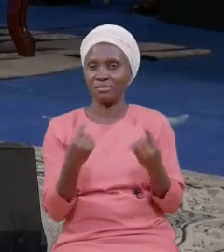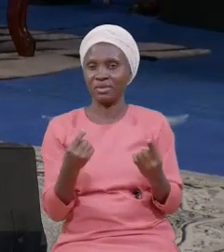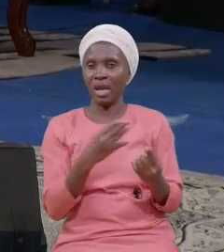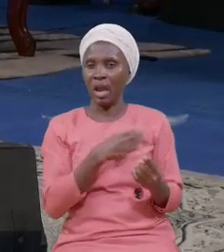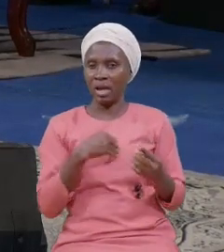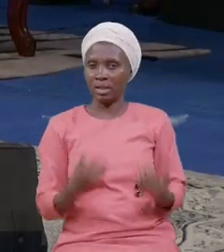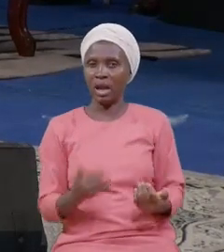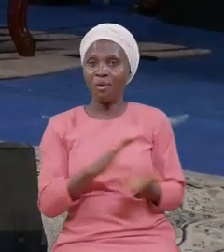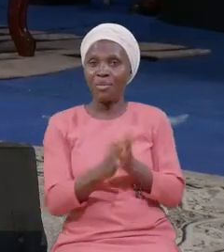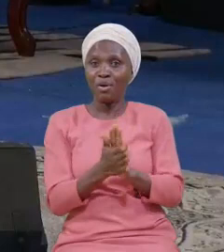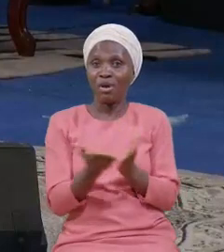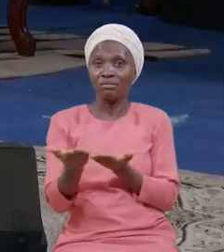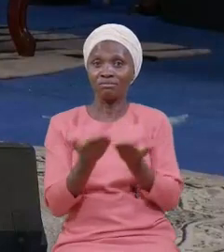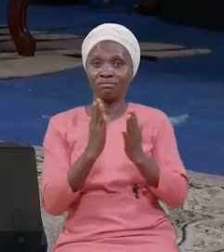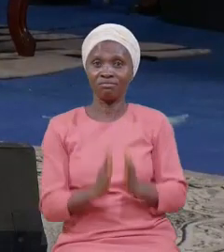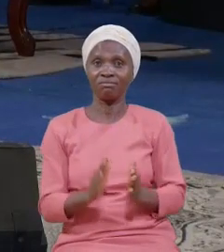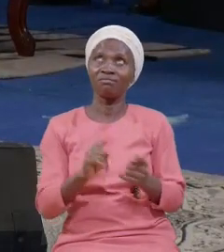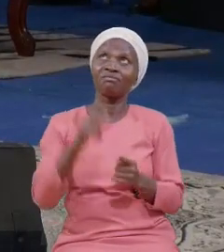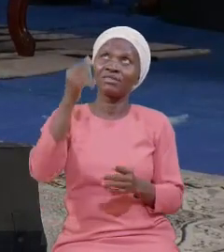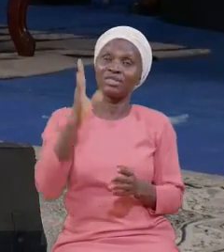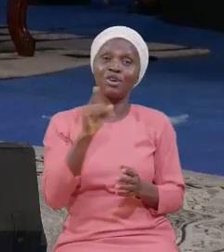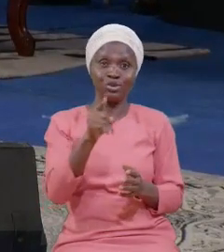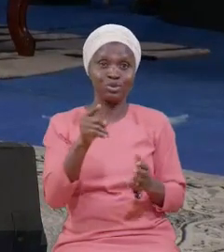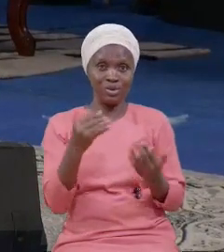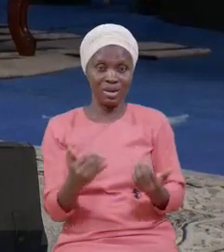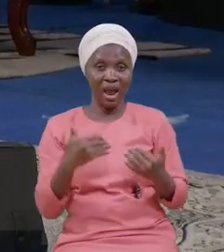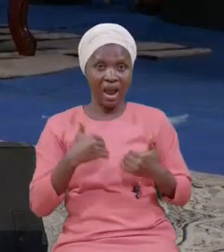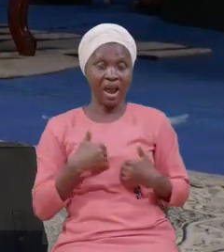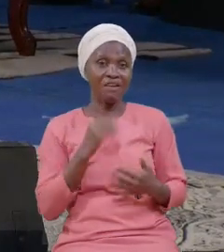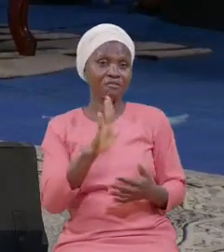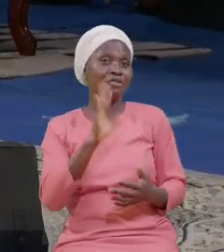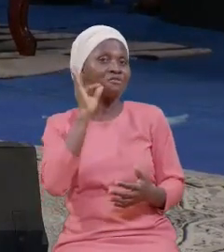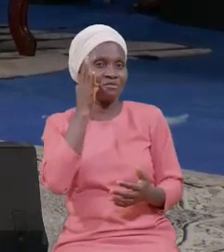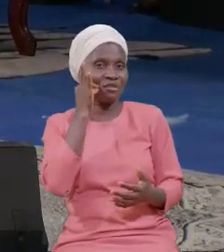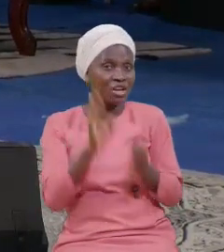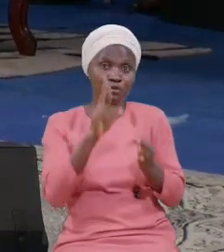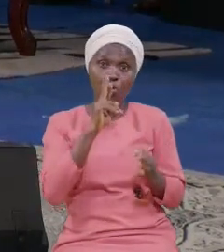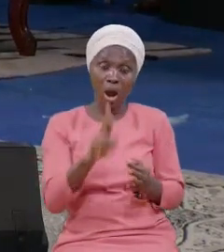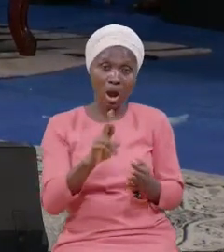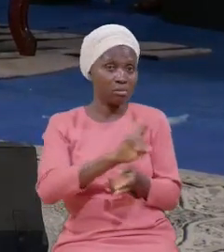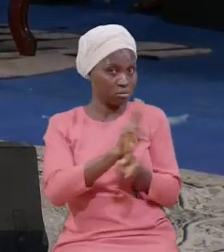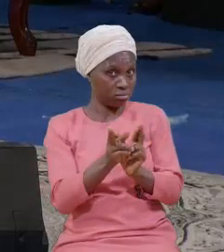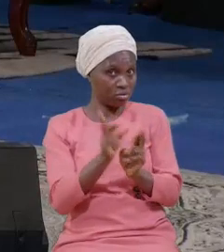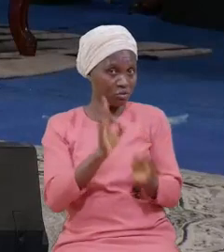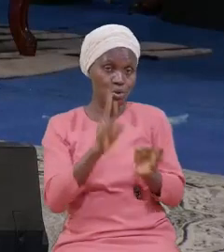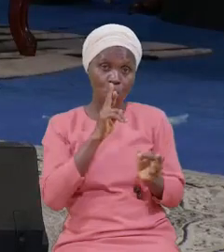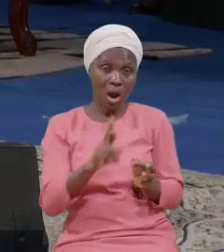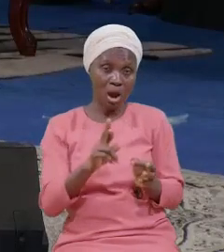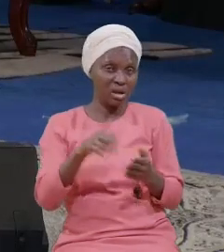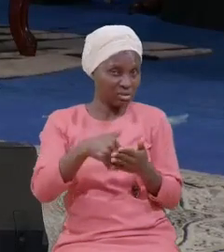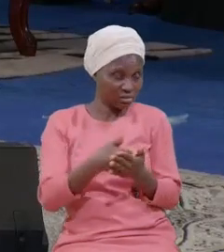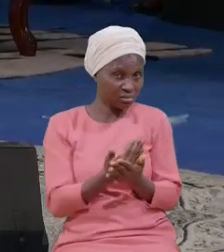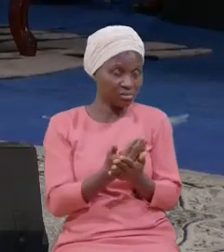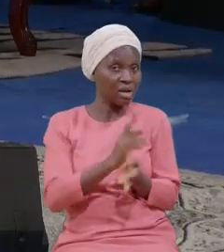Ye have your fruit if you are born again. Ye have your fruit if you are connected with Christ. Ye have